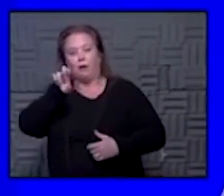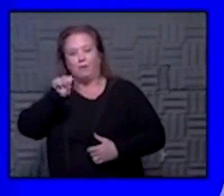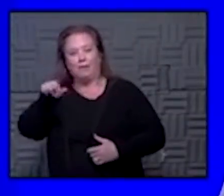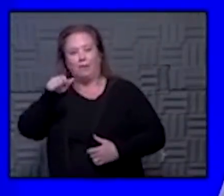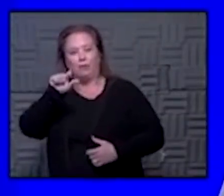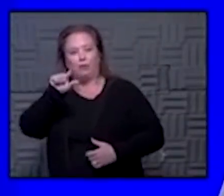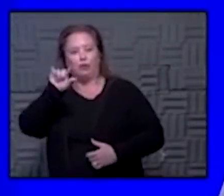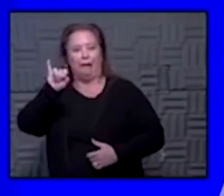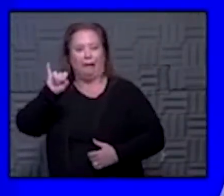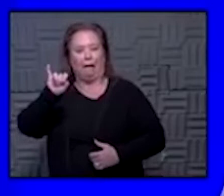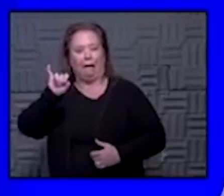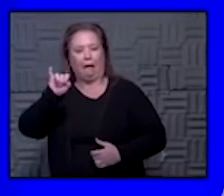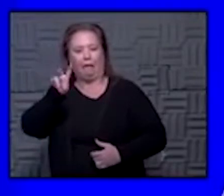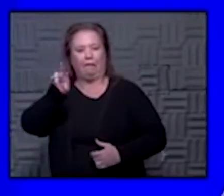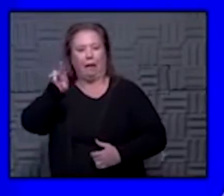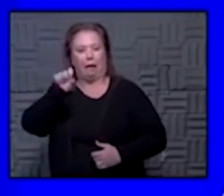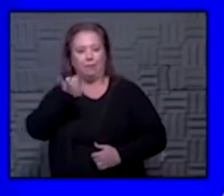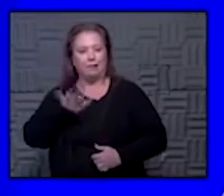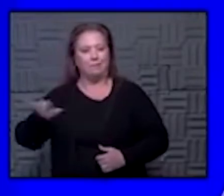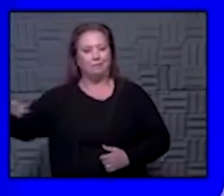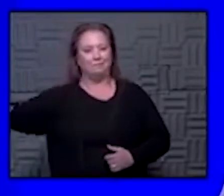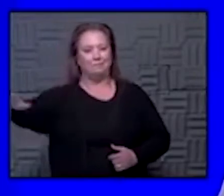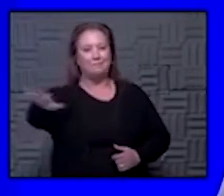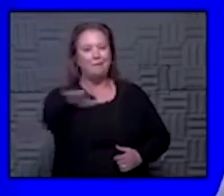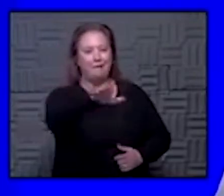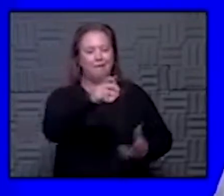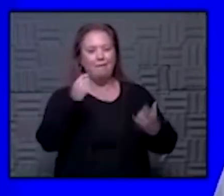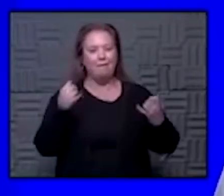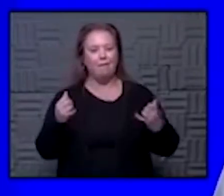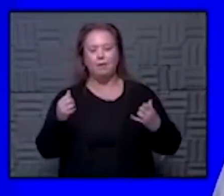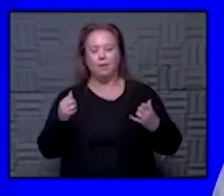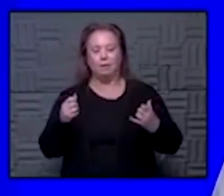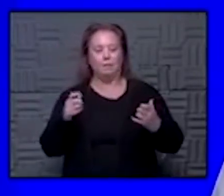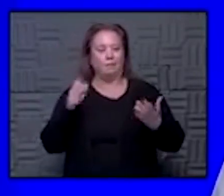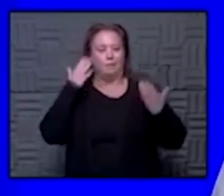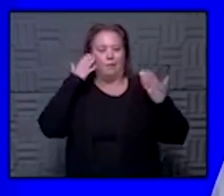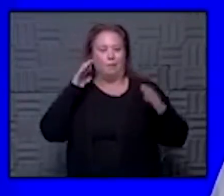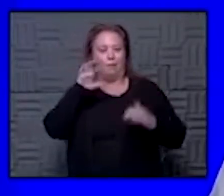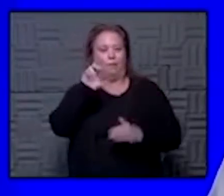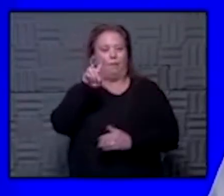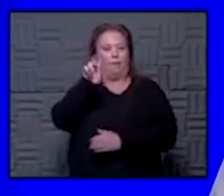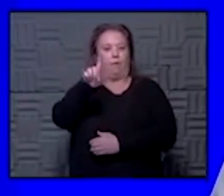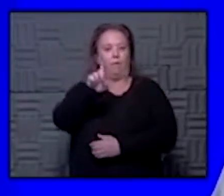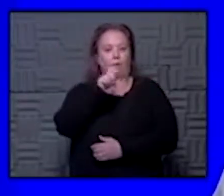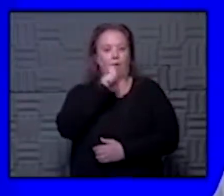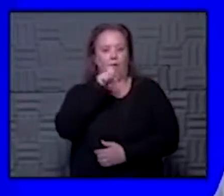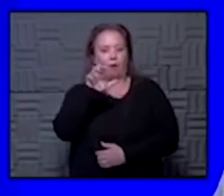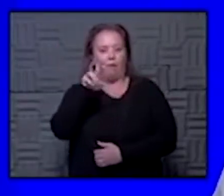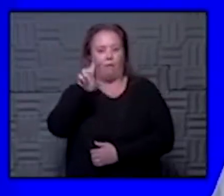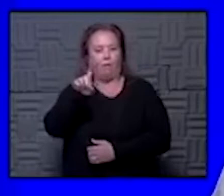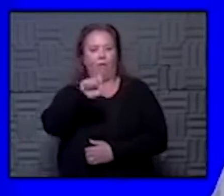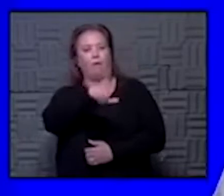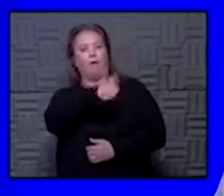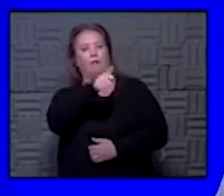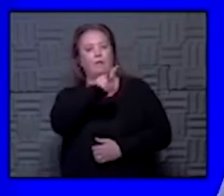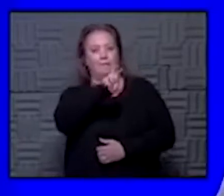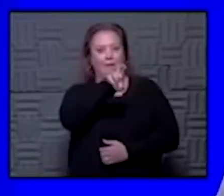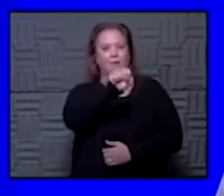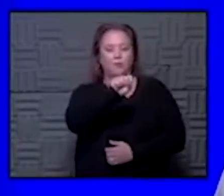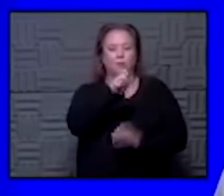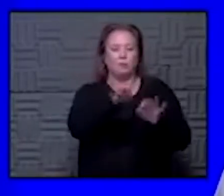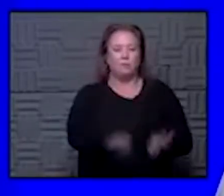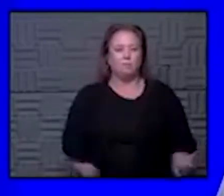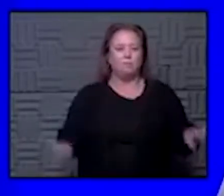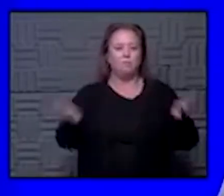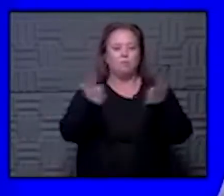GI viruses that are going around, but you can't tell if it's COVID or not, or if it's one of those other viruses. So it is important to get